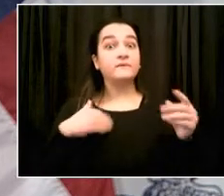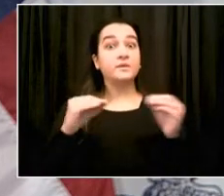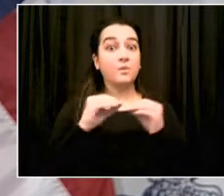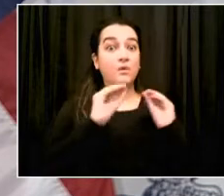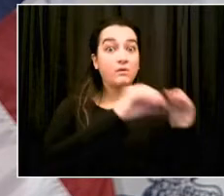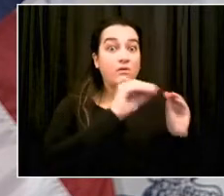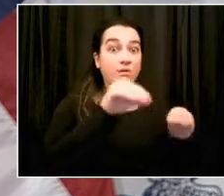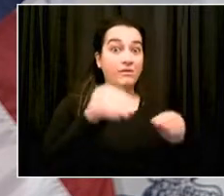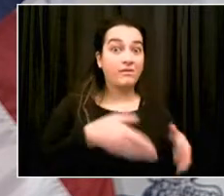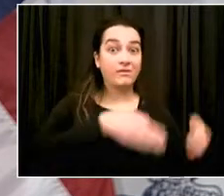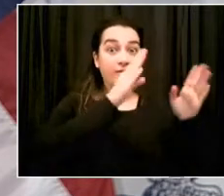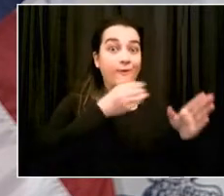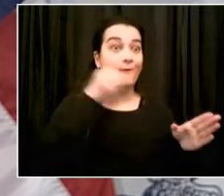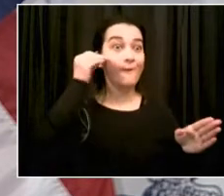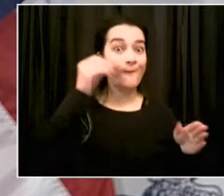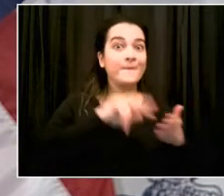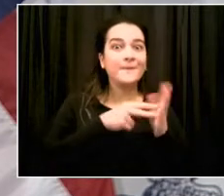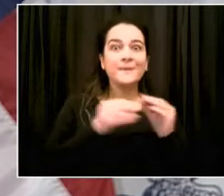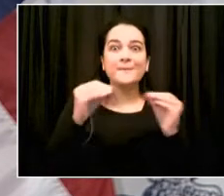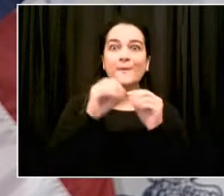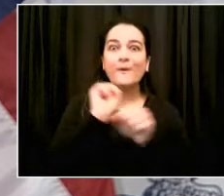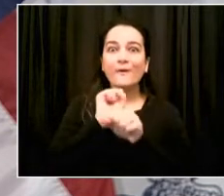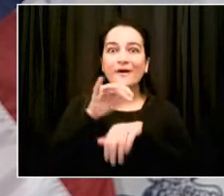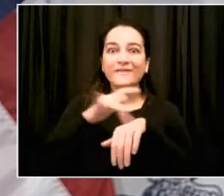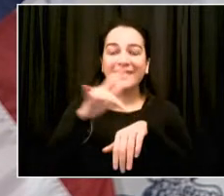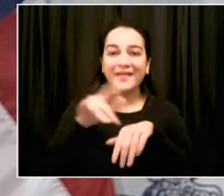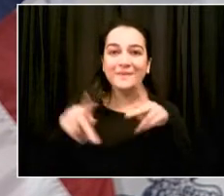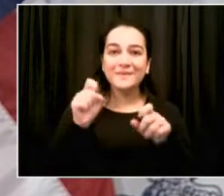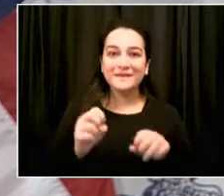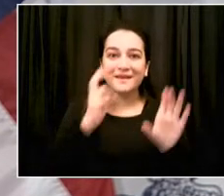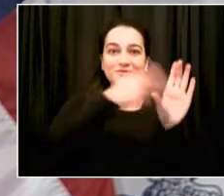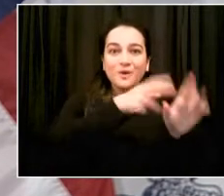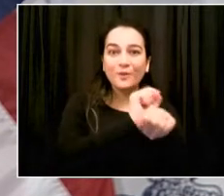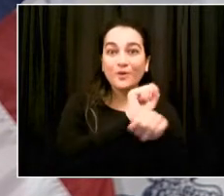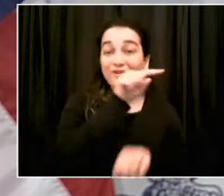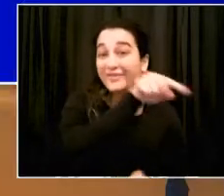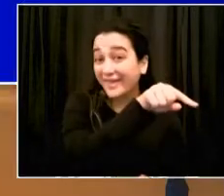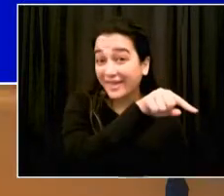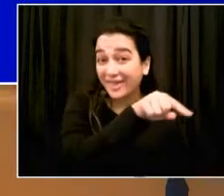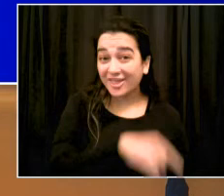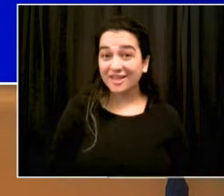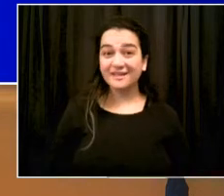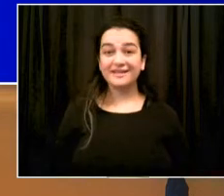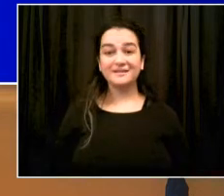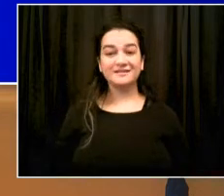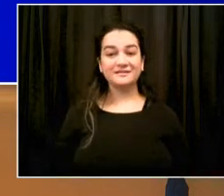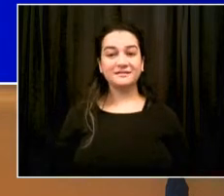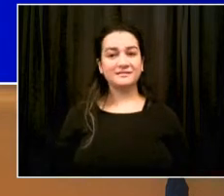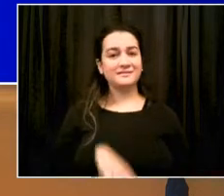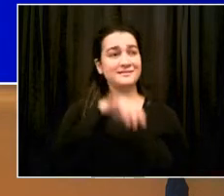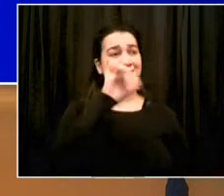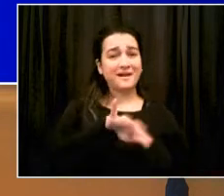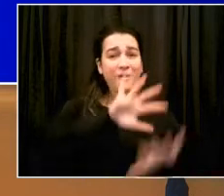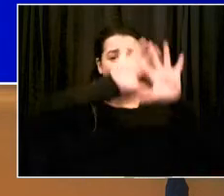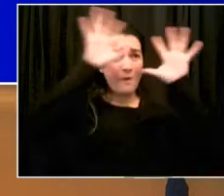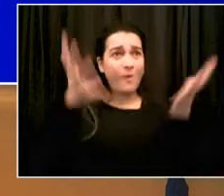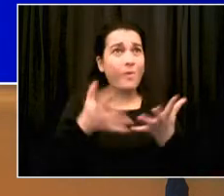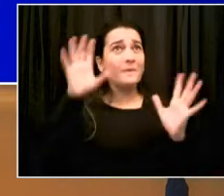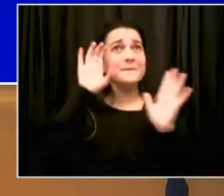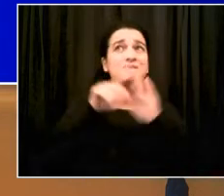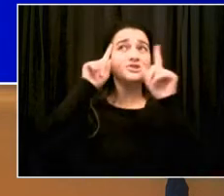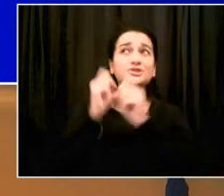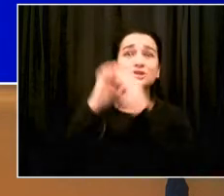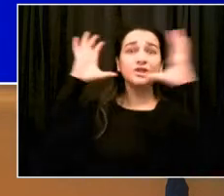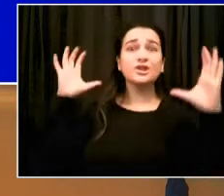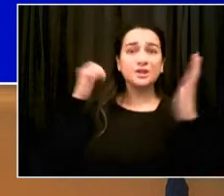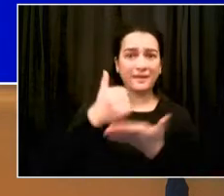got to talk about when we talk about recovery for all of us, it means addressing inequities, addressing disparities, addressing things that